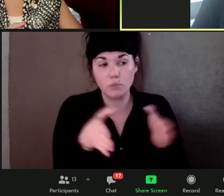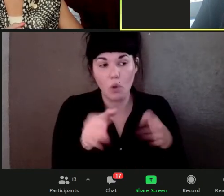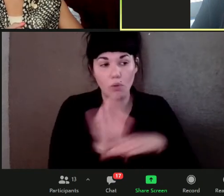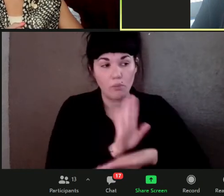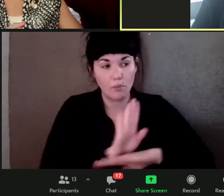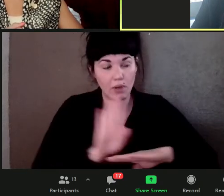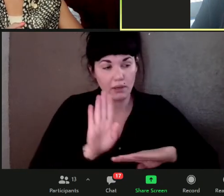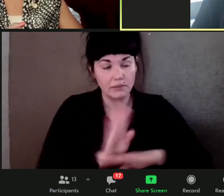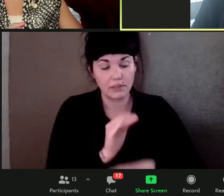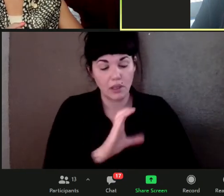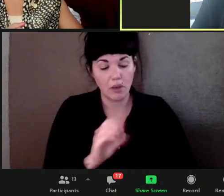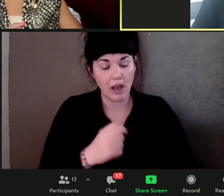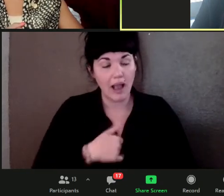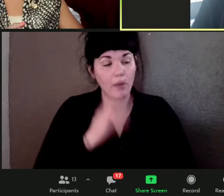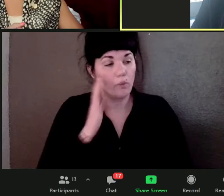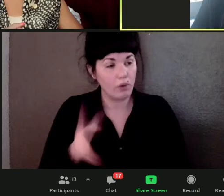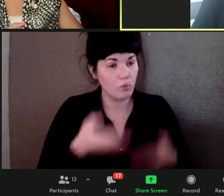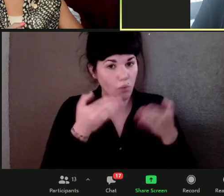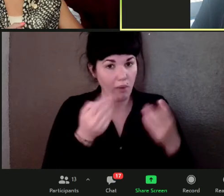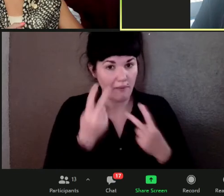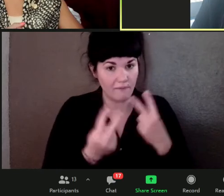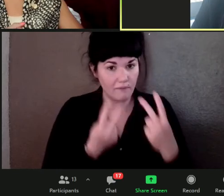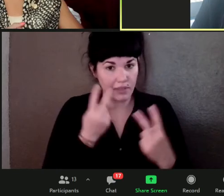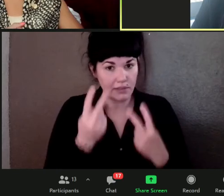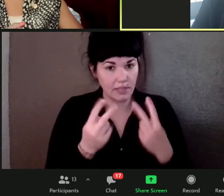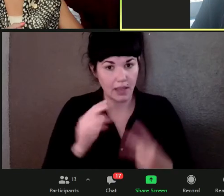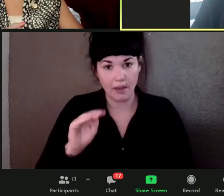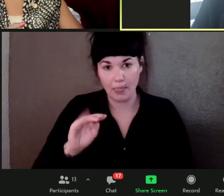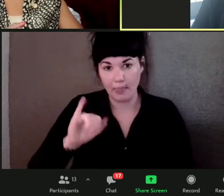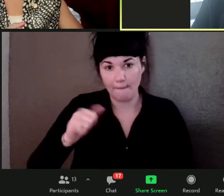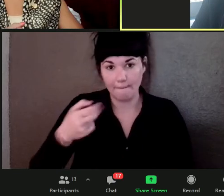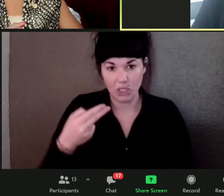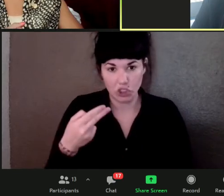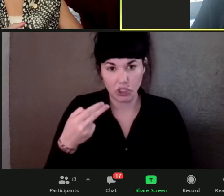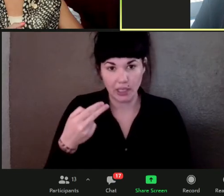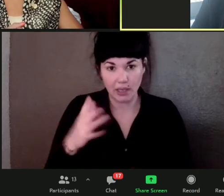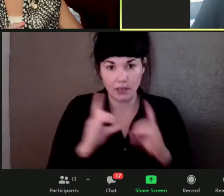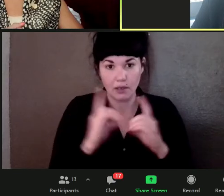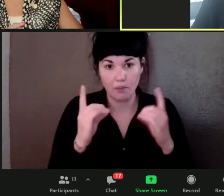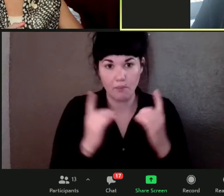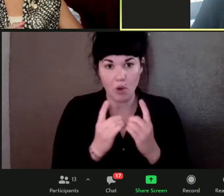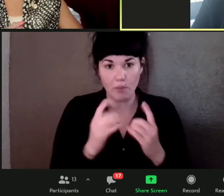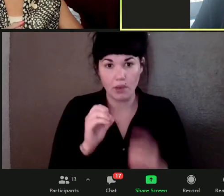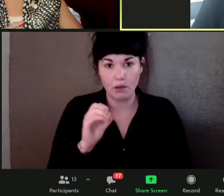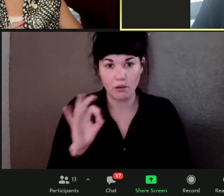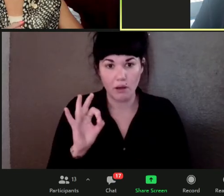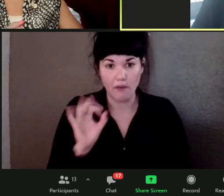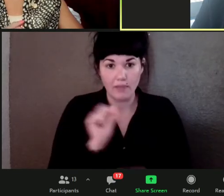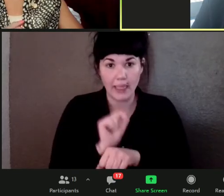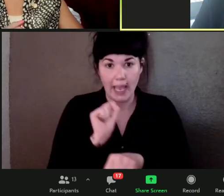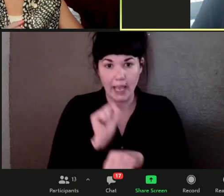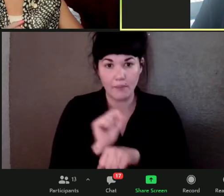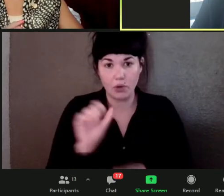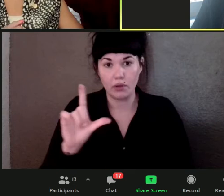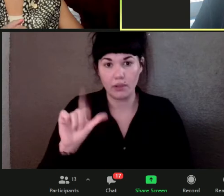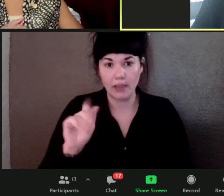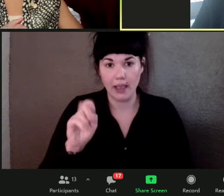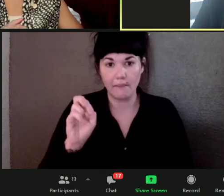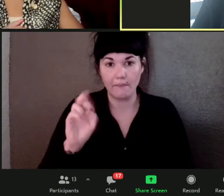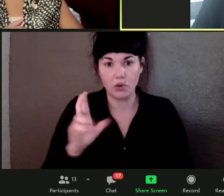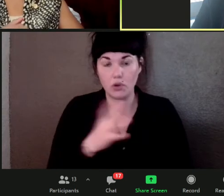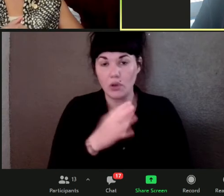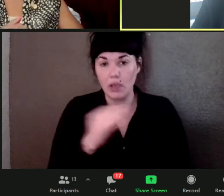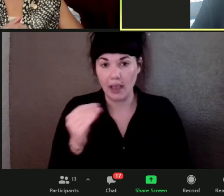the Michigan, it's called the Michigan Department of Labor and Economic Opportunity.